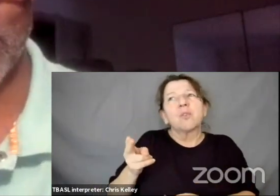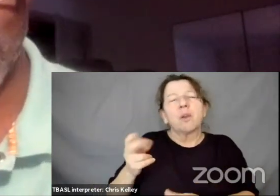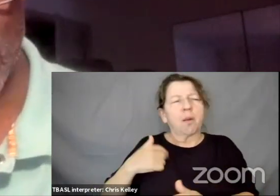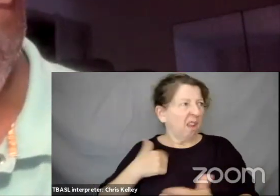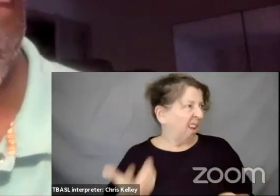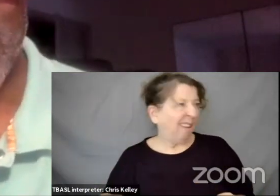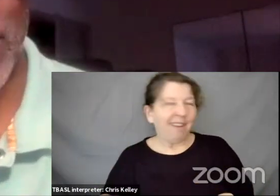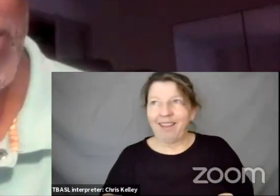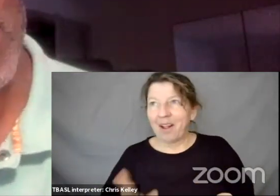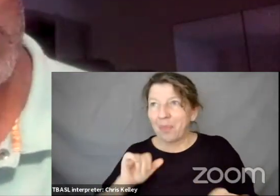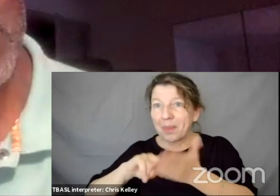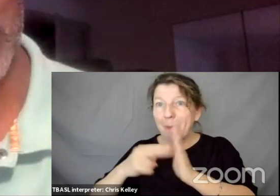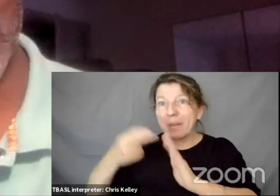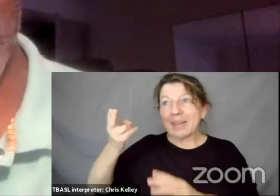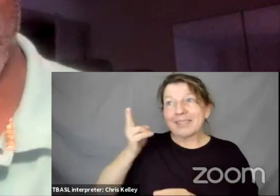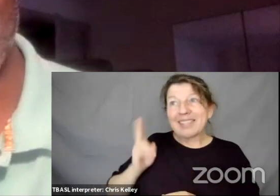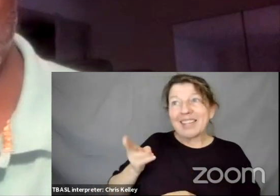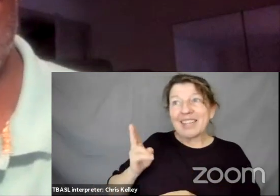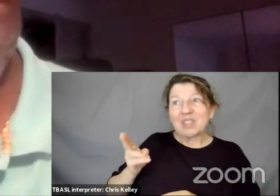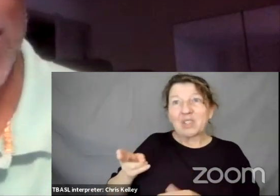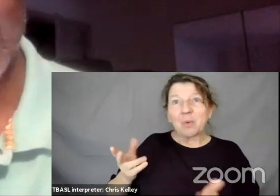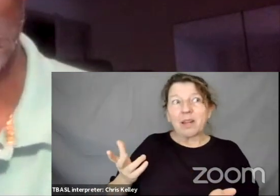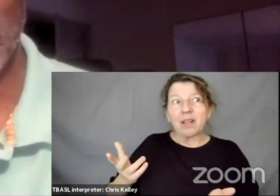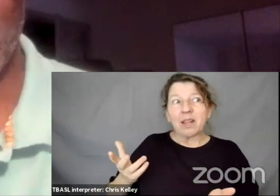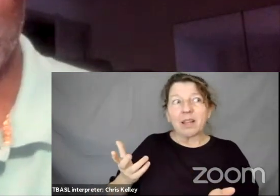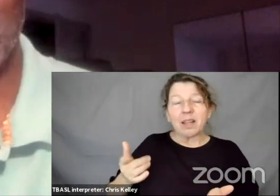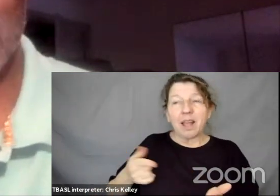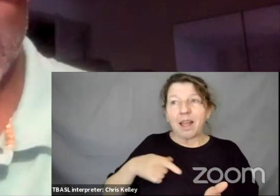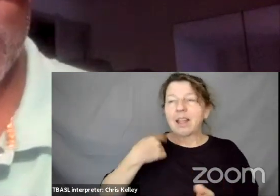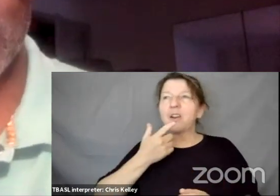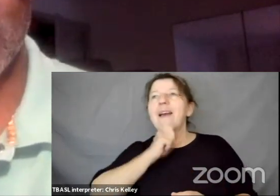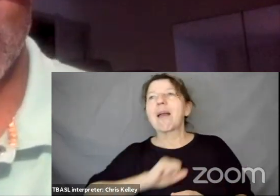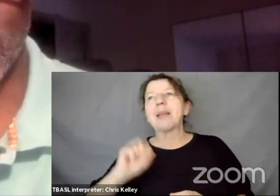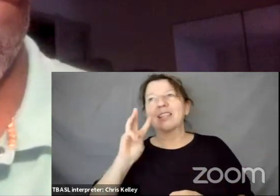historical event. And what that must be like. And, you know, it's just, you know, it was